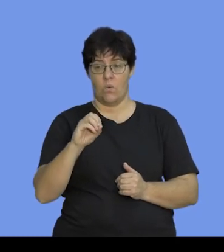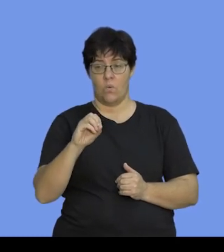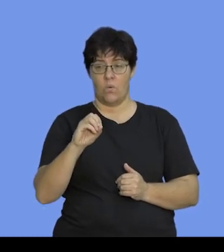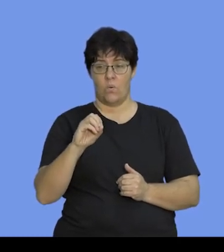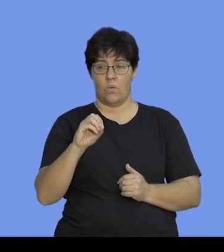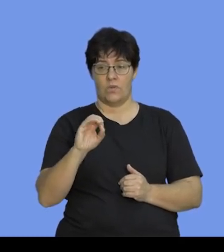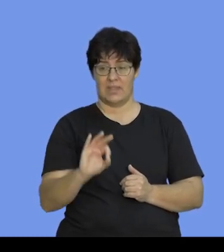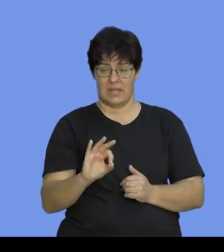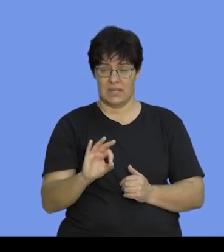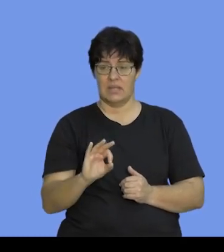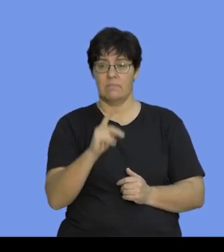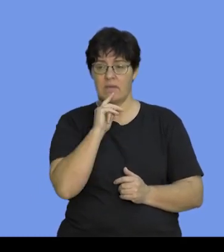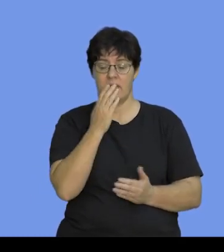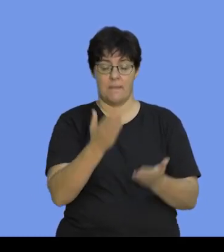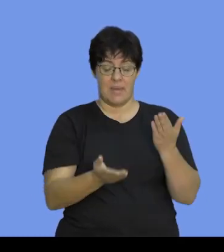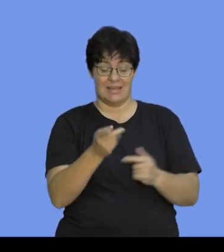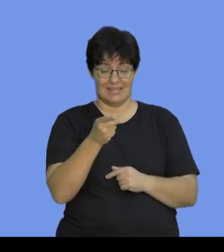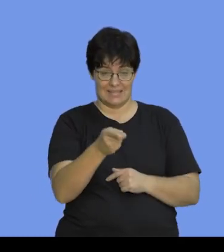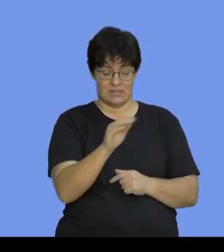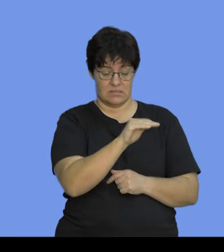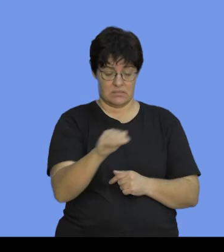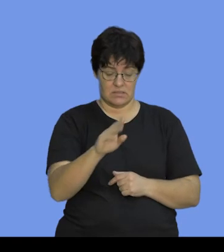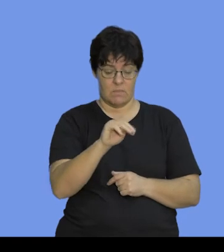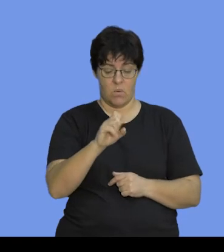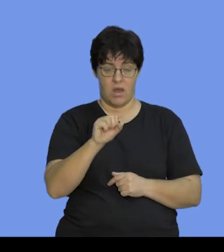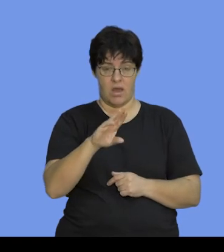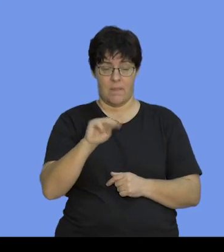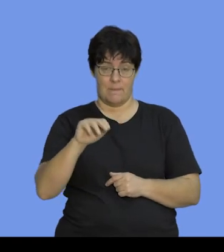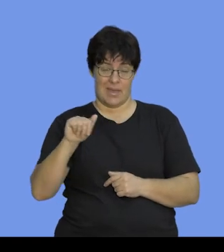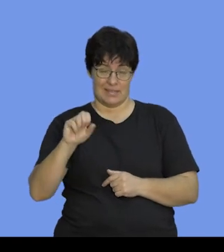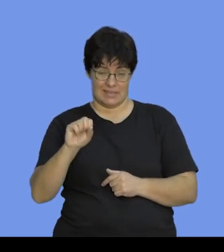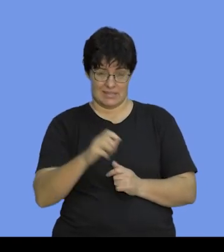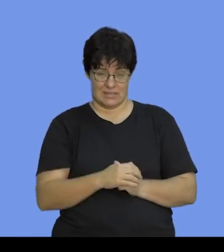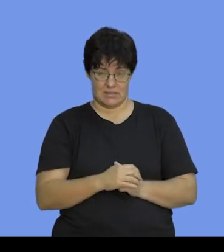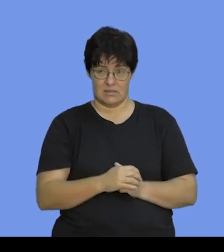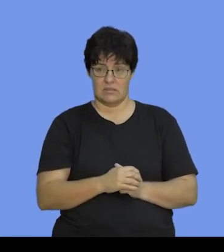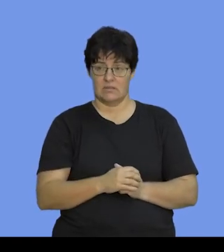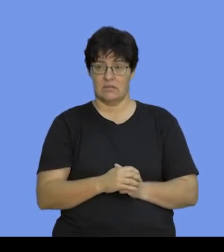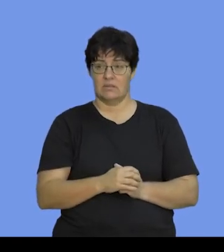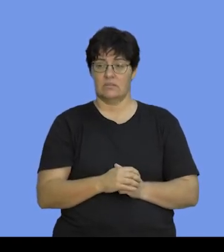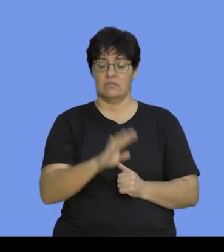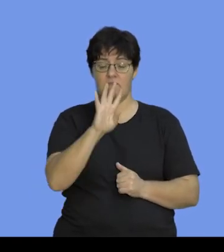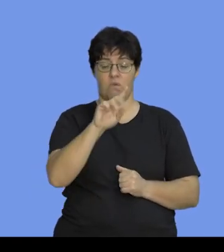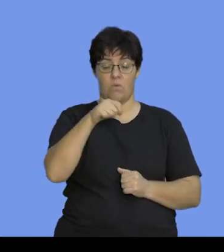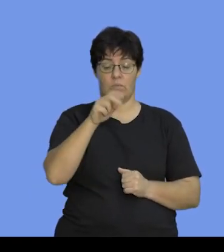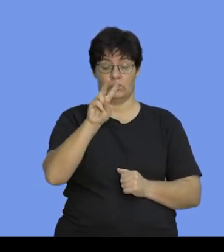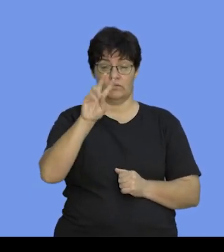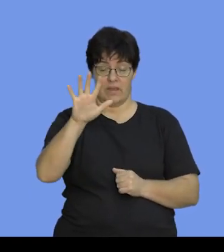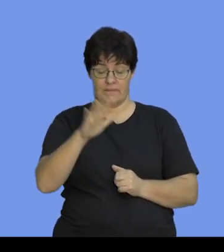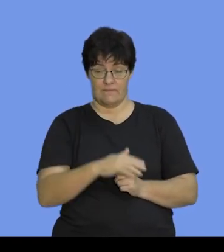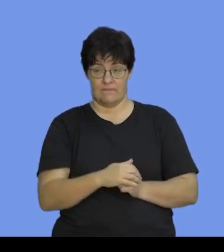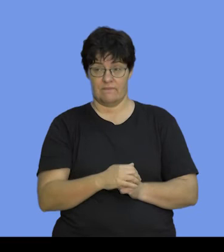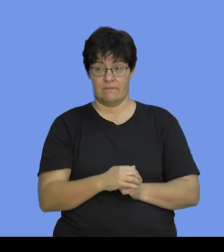to mass of sample divided by the molar mass, okay? So what's the mass of the sample? 4.25,